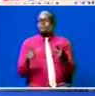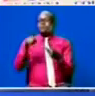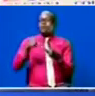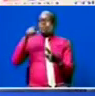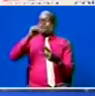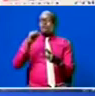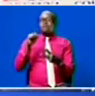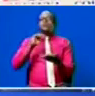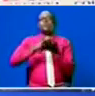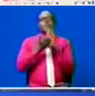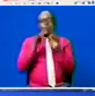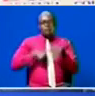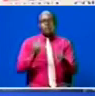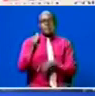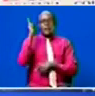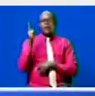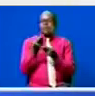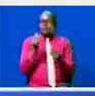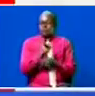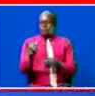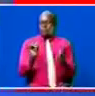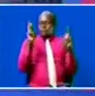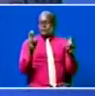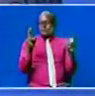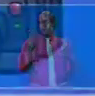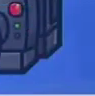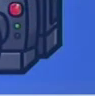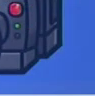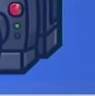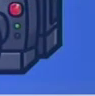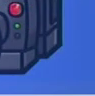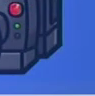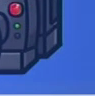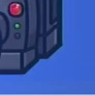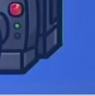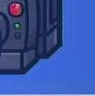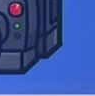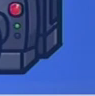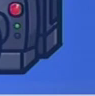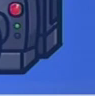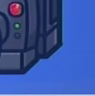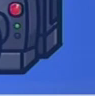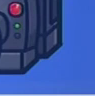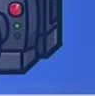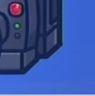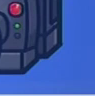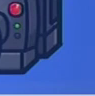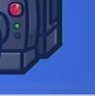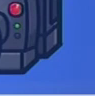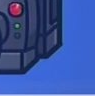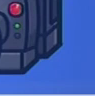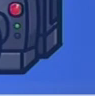outside the law to try and deal with those issues. The State of the Media survey further pointed out that 54% of